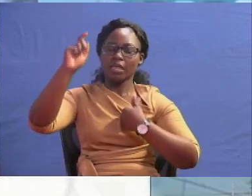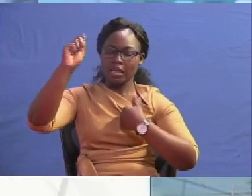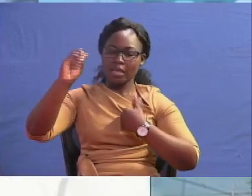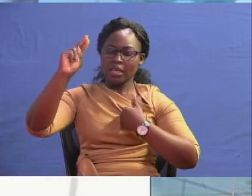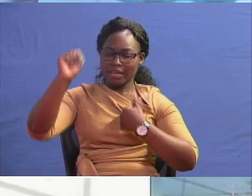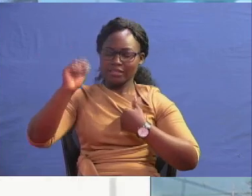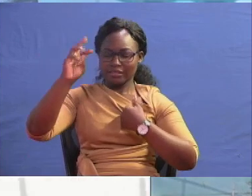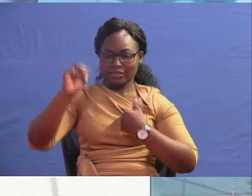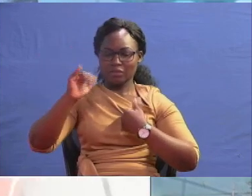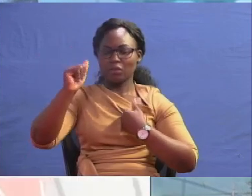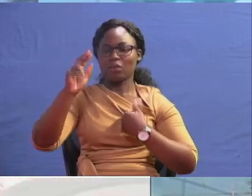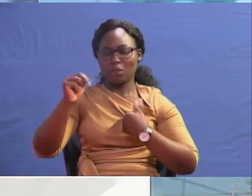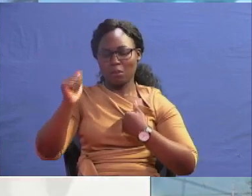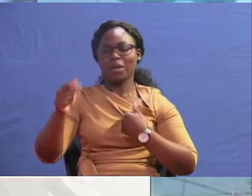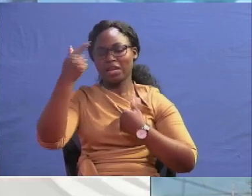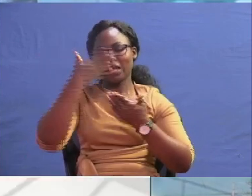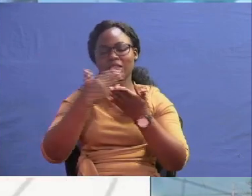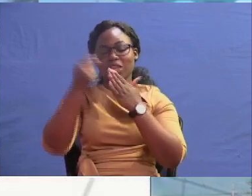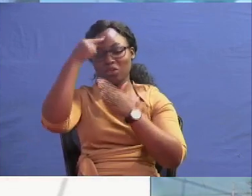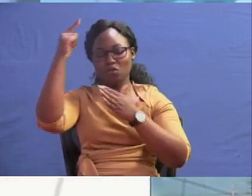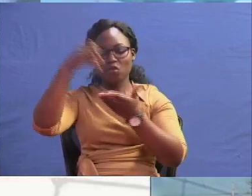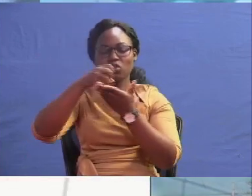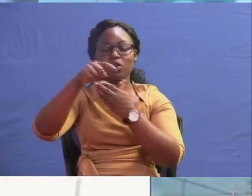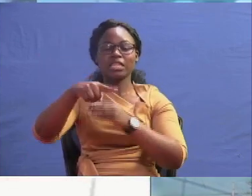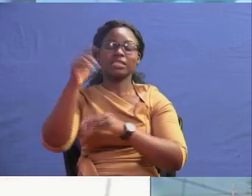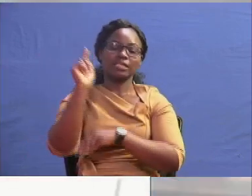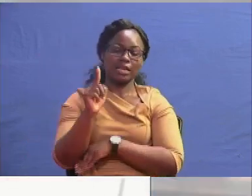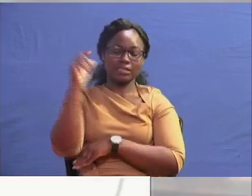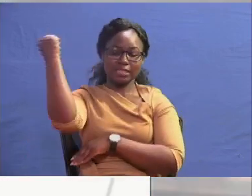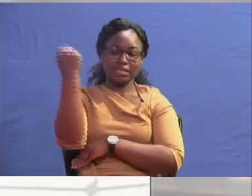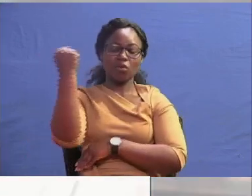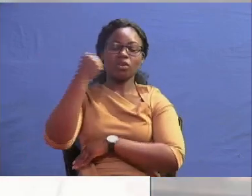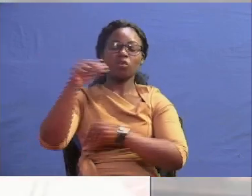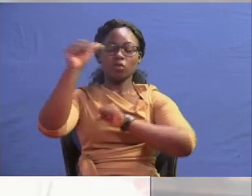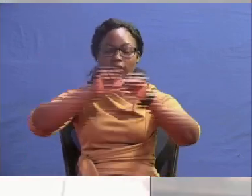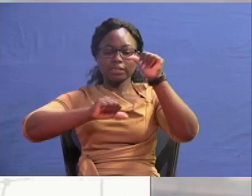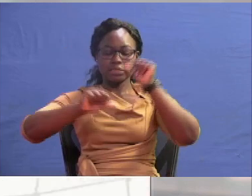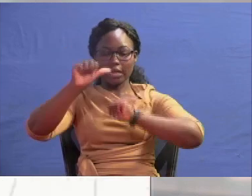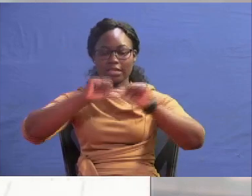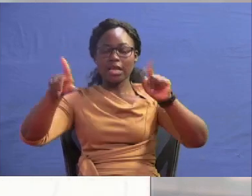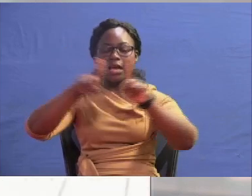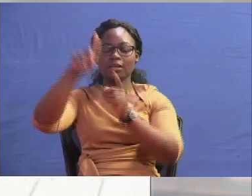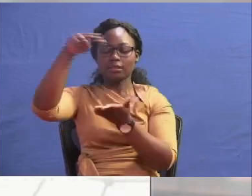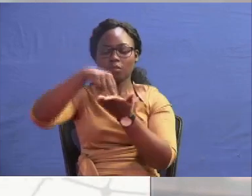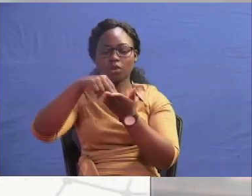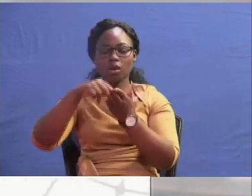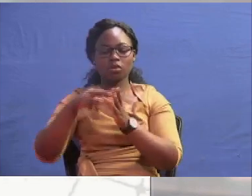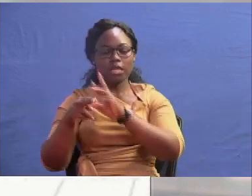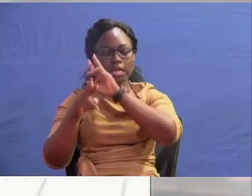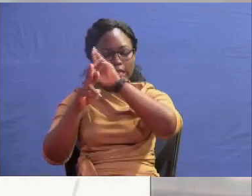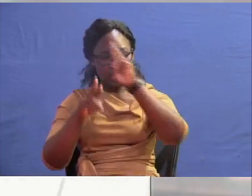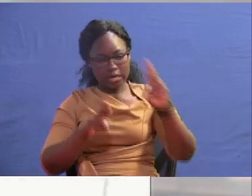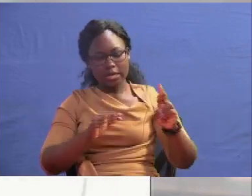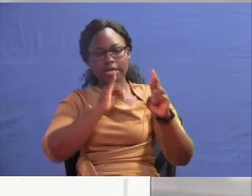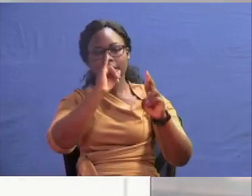for joining me tonight. Thank you for having us. Eston is a political scientist. And of course, sitting right beside Eston